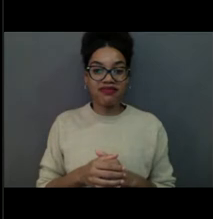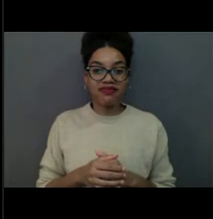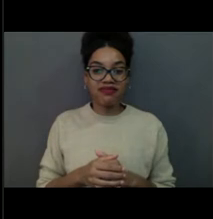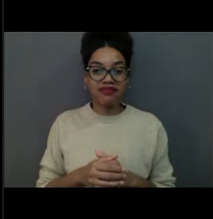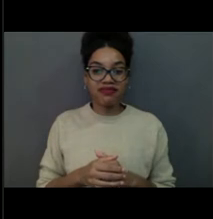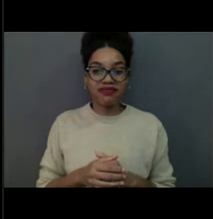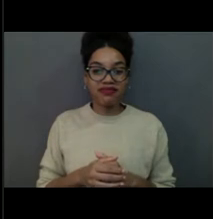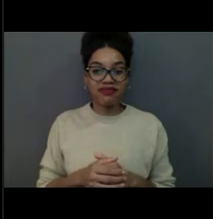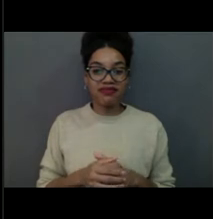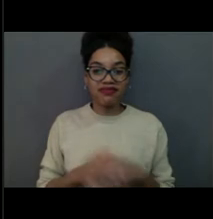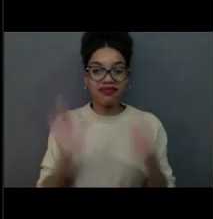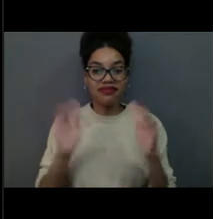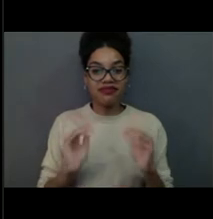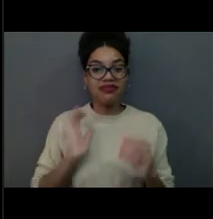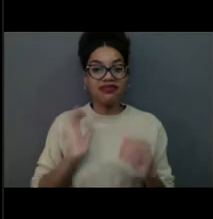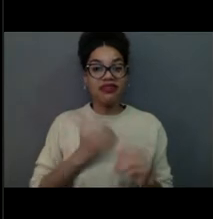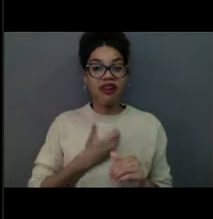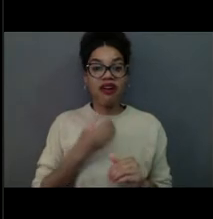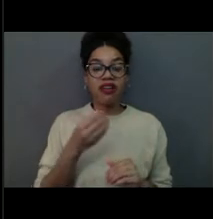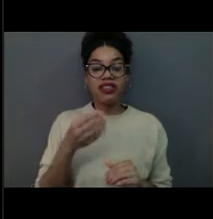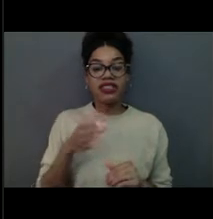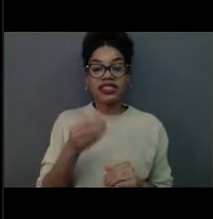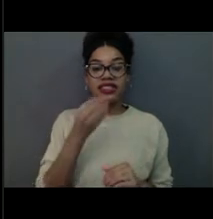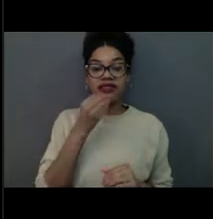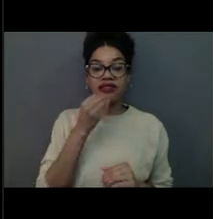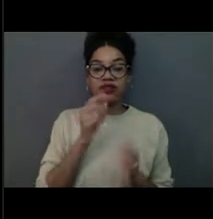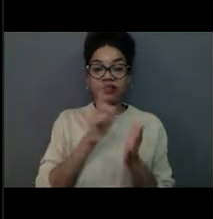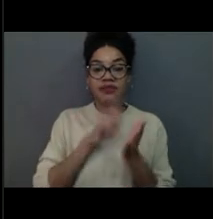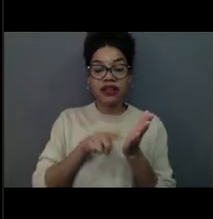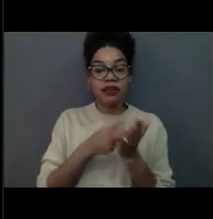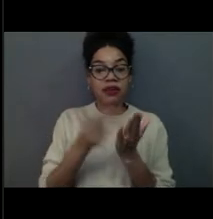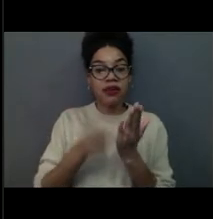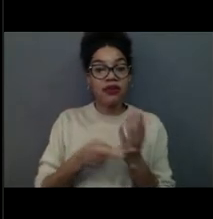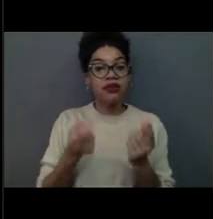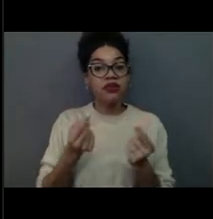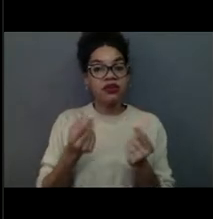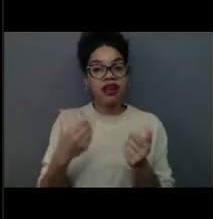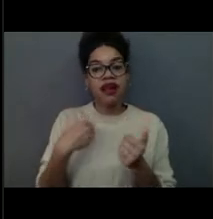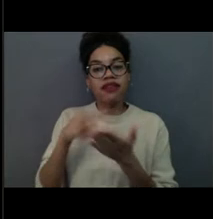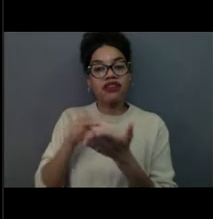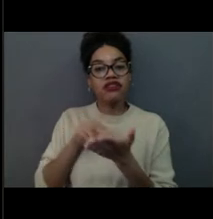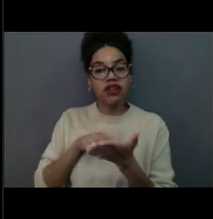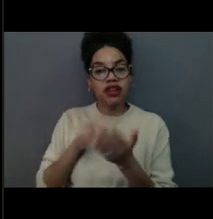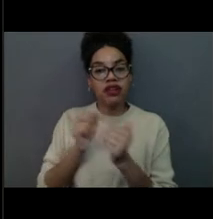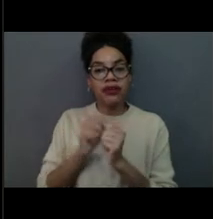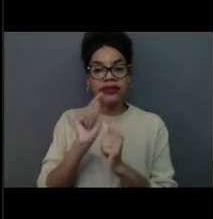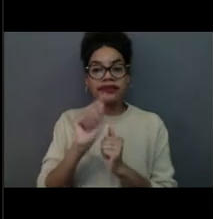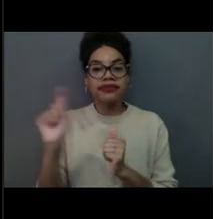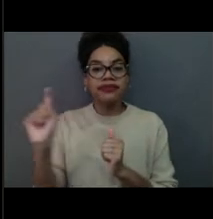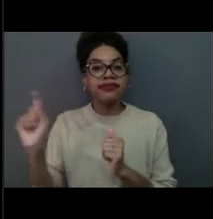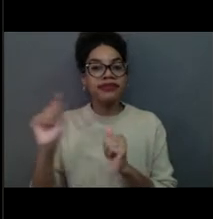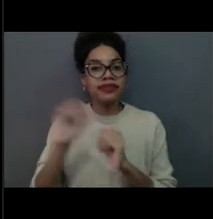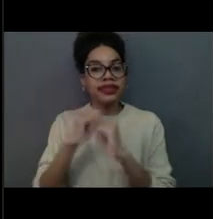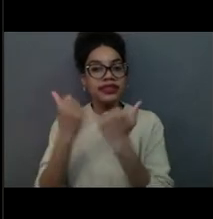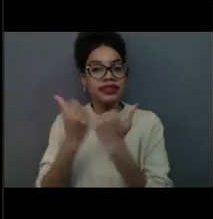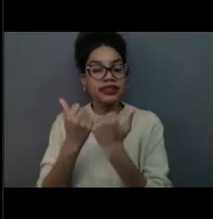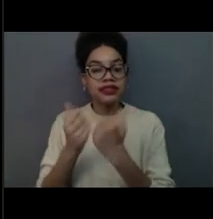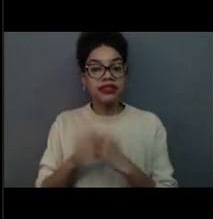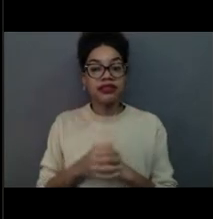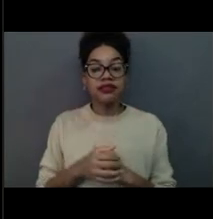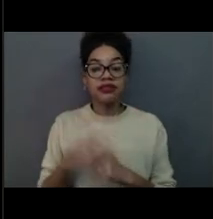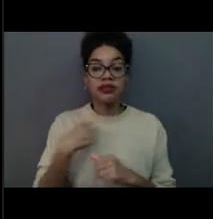Program maintains contracts with some of these seafood processors and distributors, and we provide services that support compliance with,